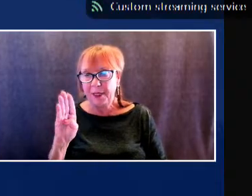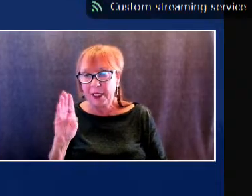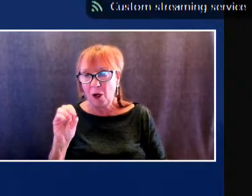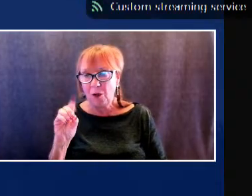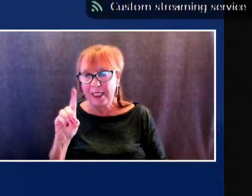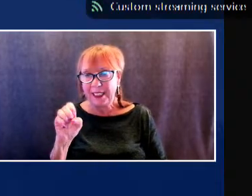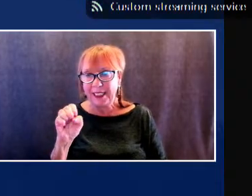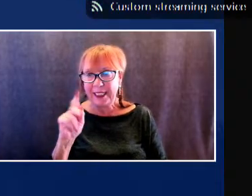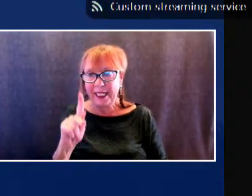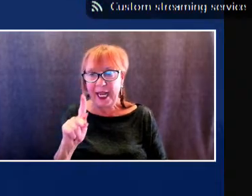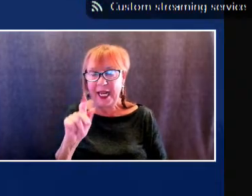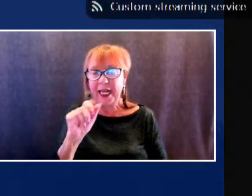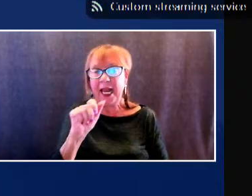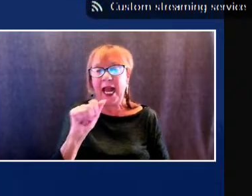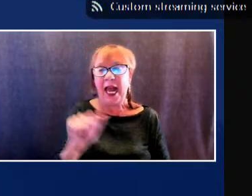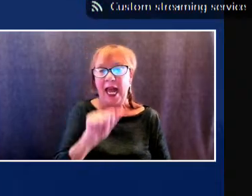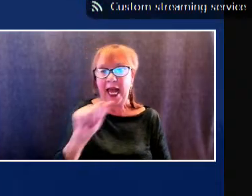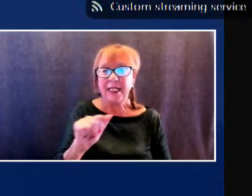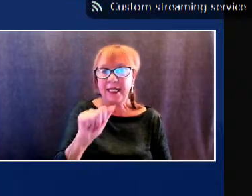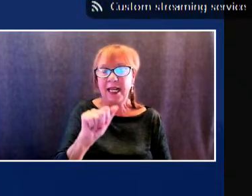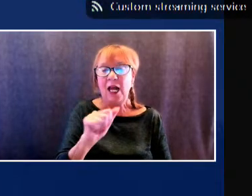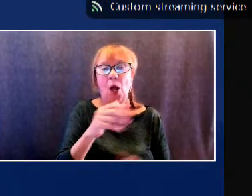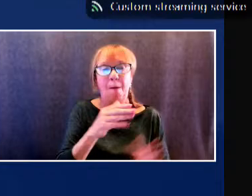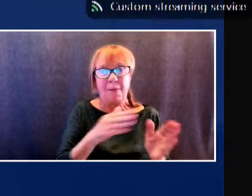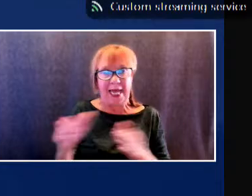abodek@planning.lacounty.gov. Thank you.